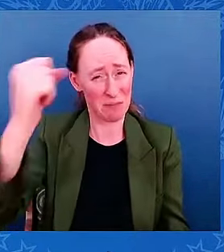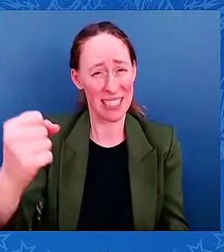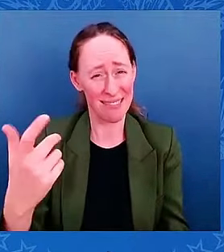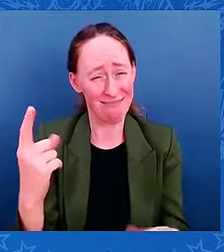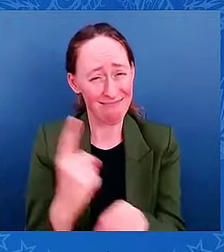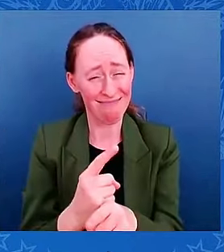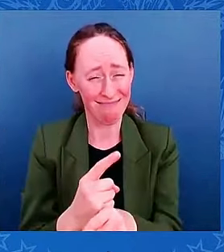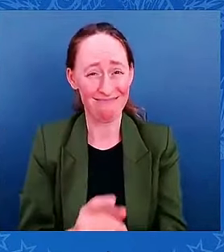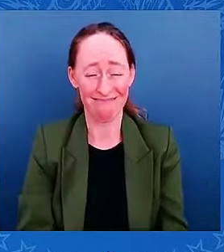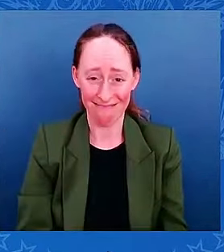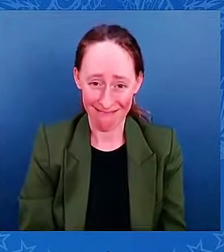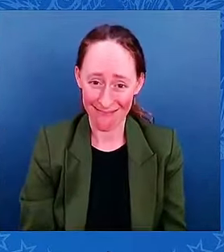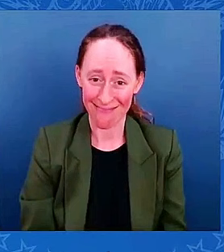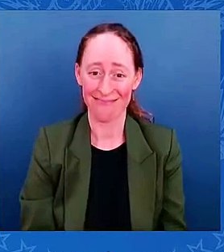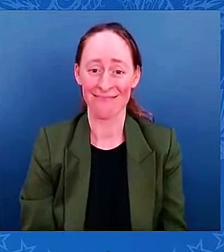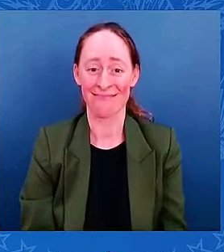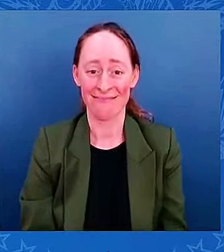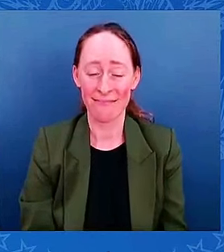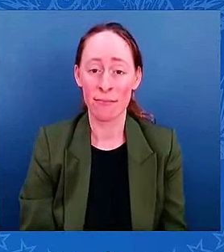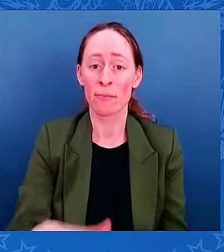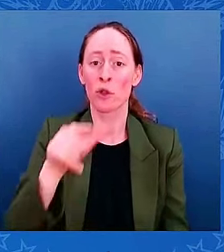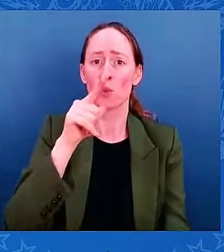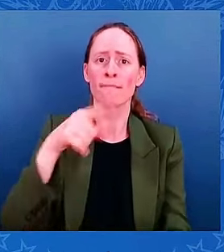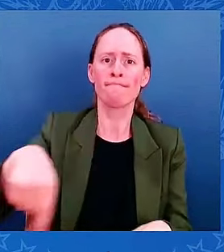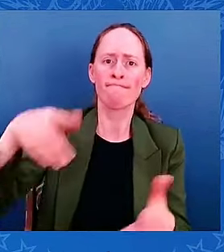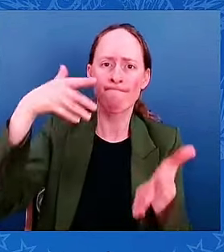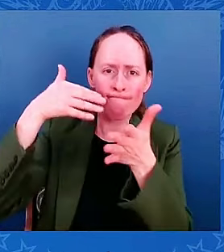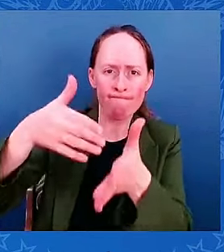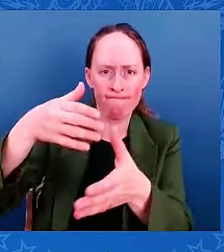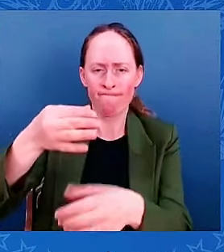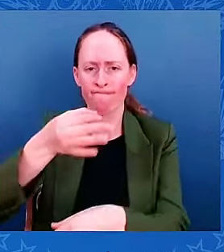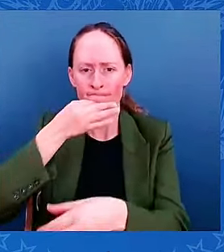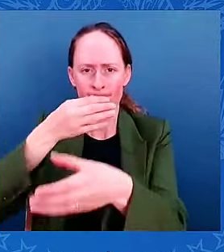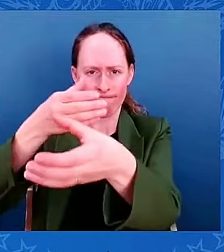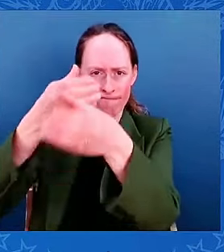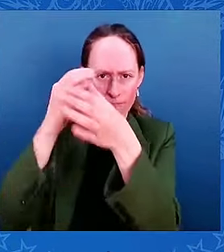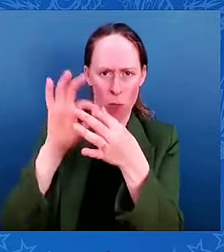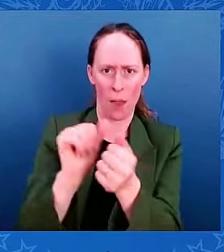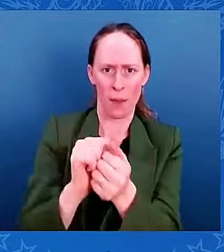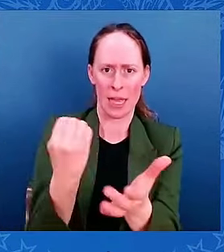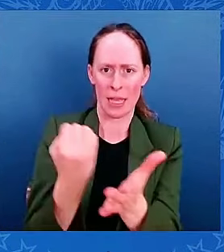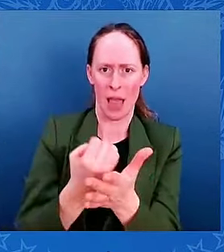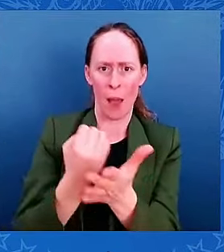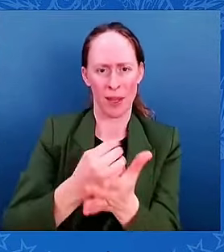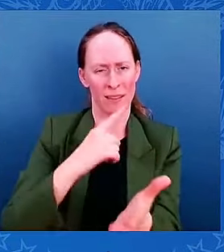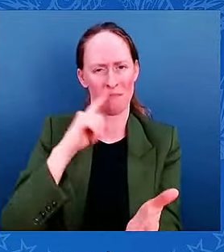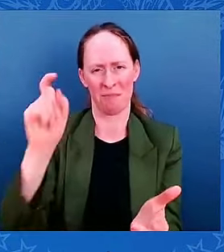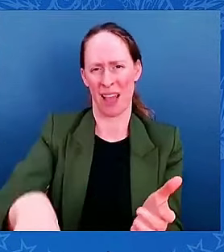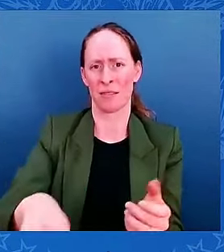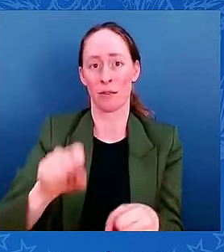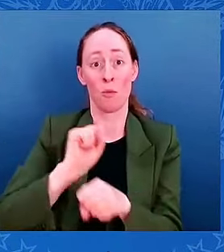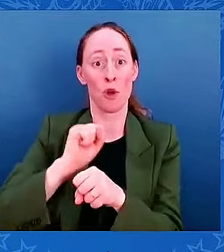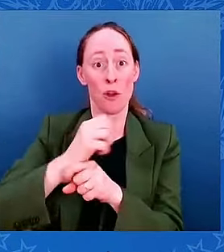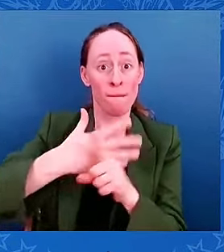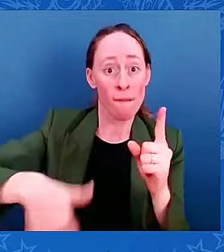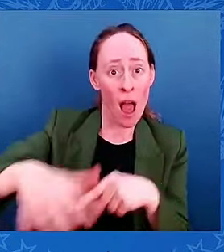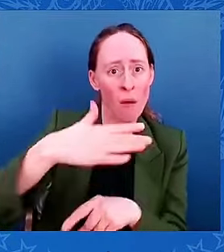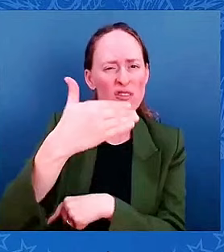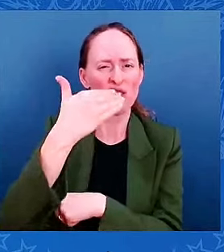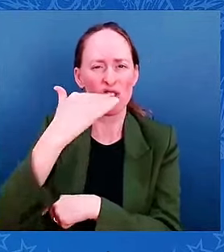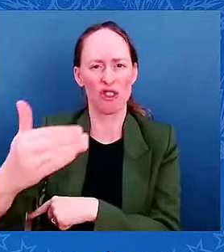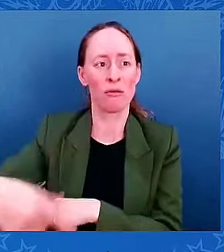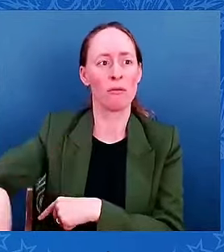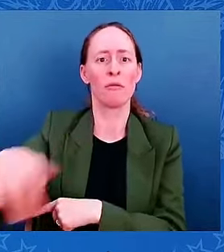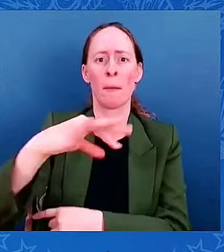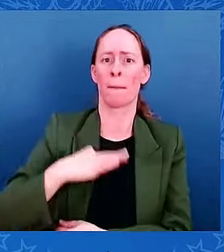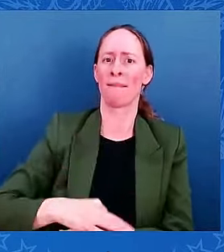that these good job standards produce more opportunities and better outcomes for workers and more predictable outcomes for business as well.